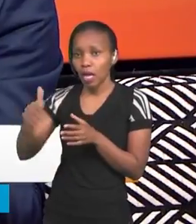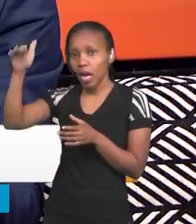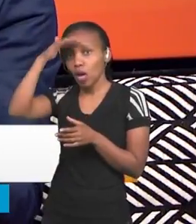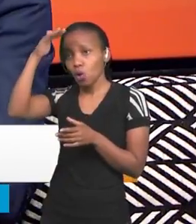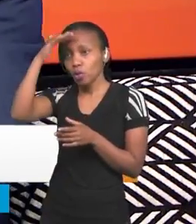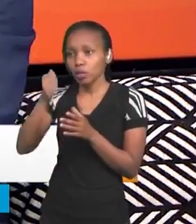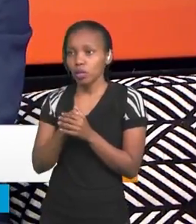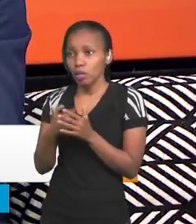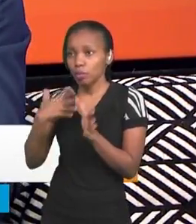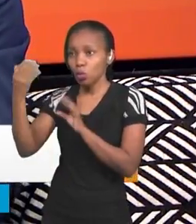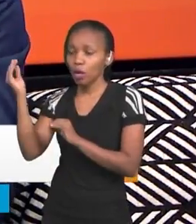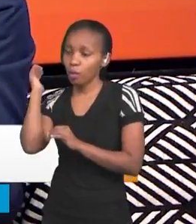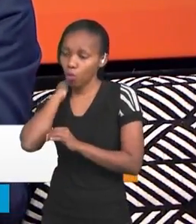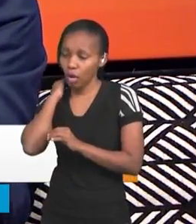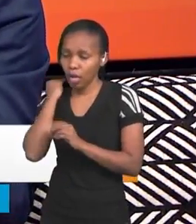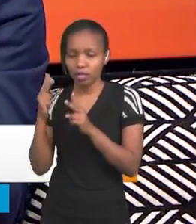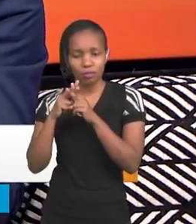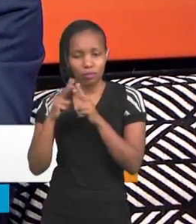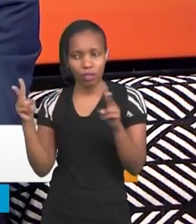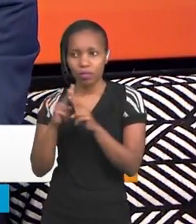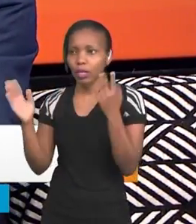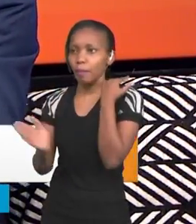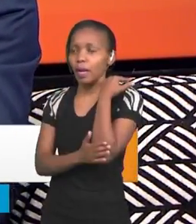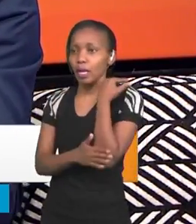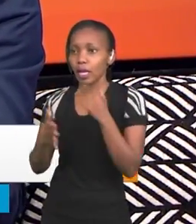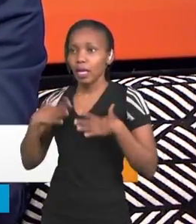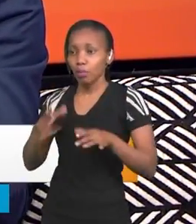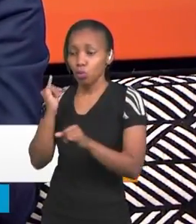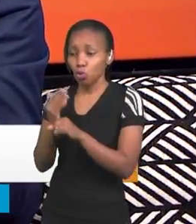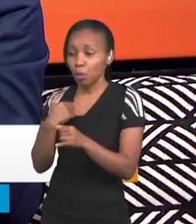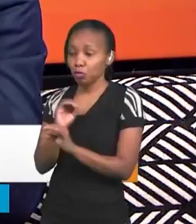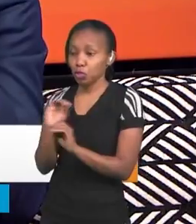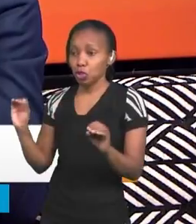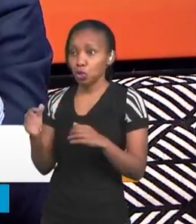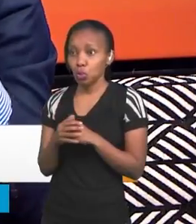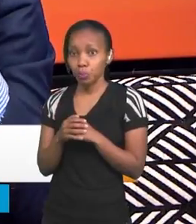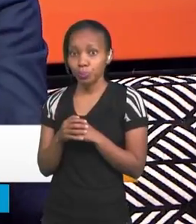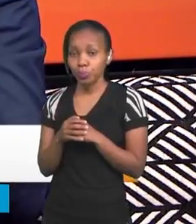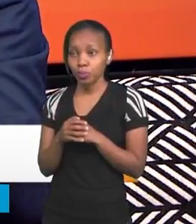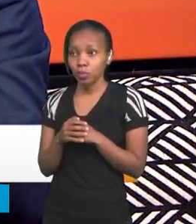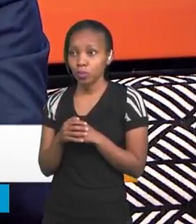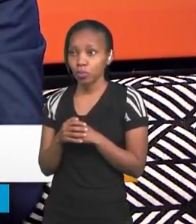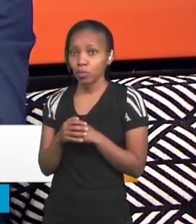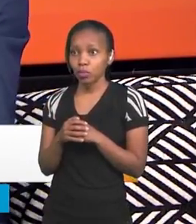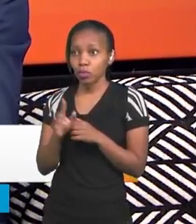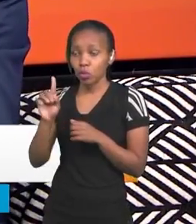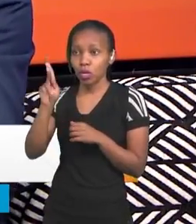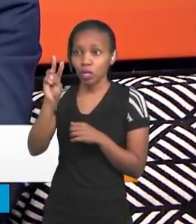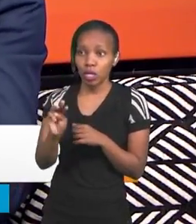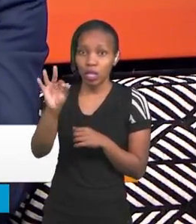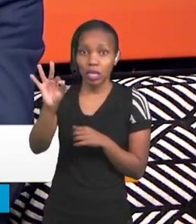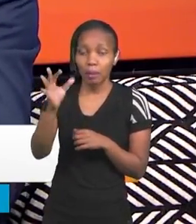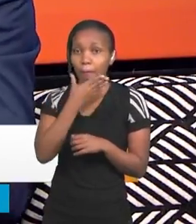alcoholism. Like, I went to Murang'a the other day, it was bad. Like, these people are jobless. Trust me, 1 kilometer, three